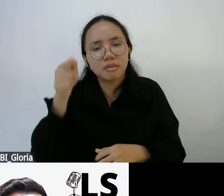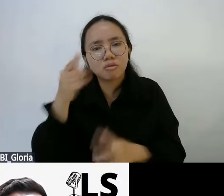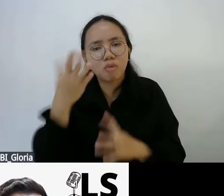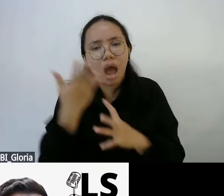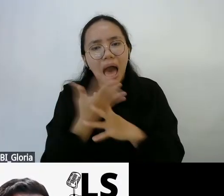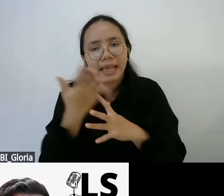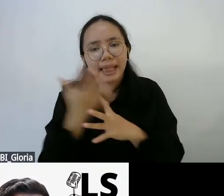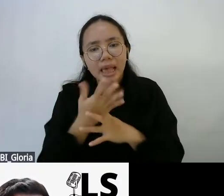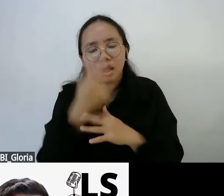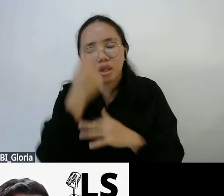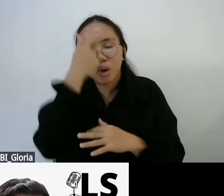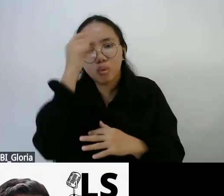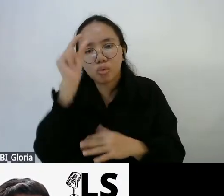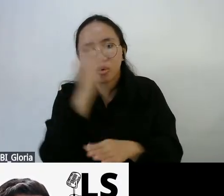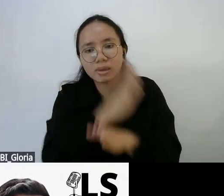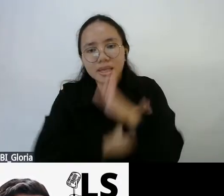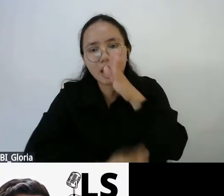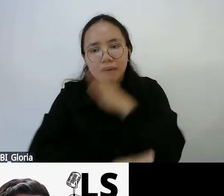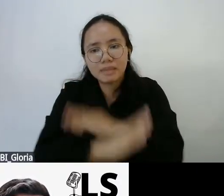doing the